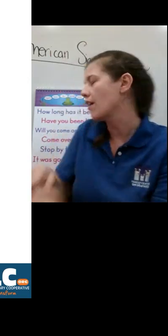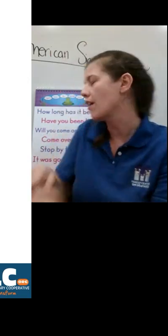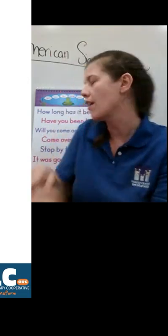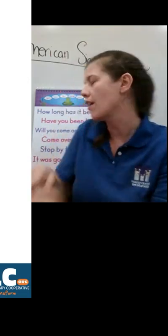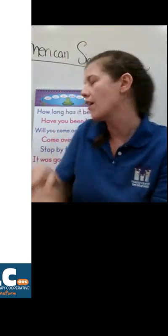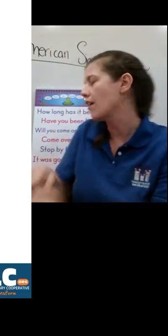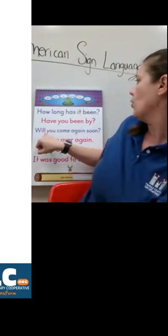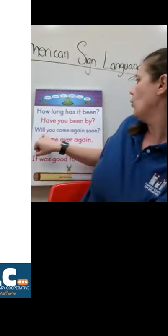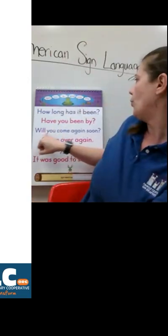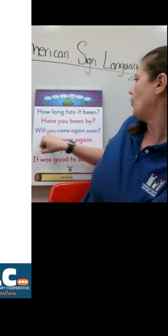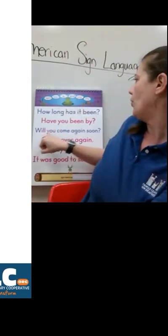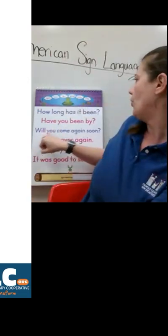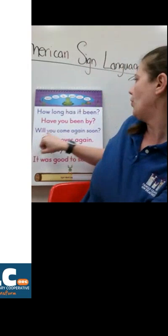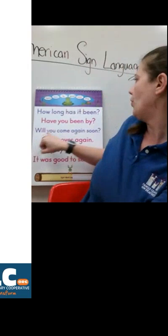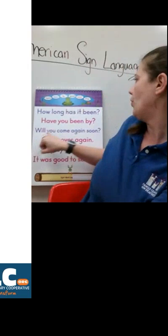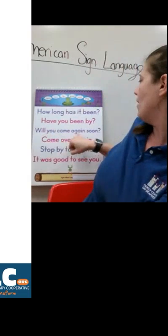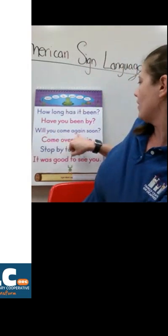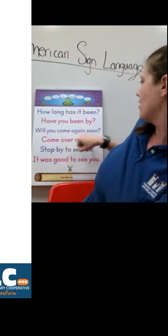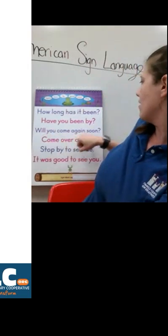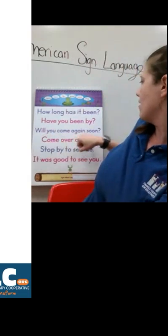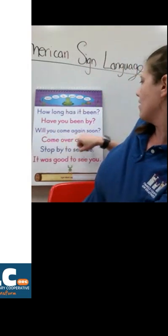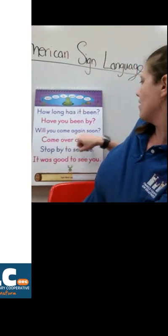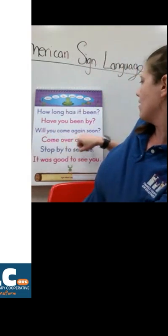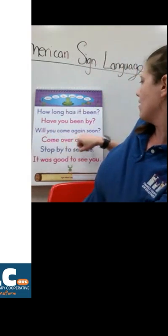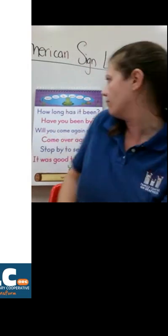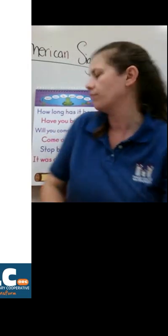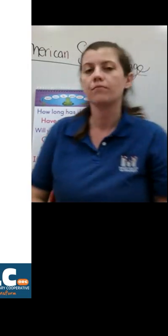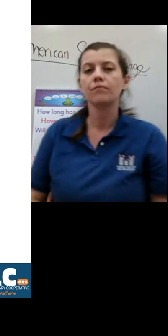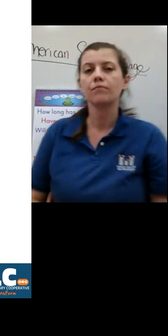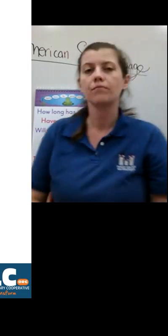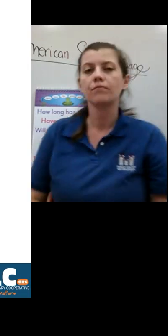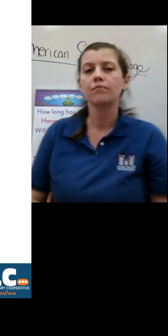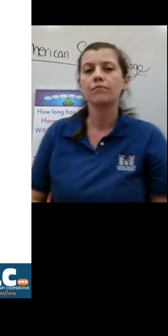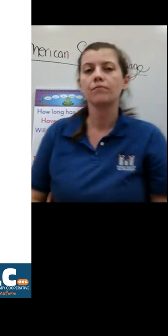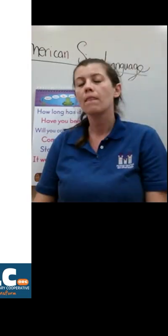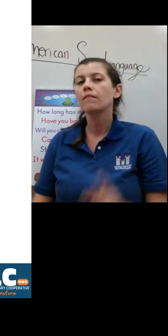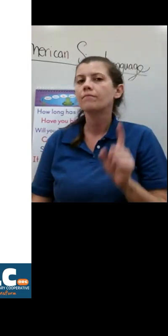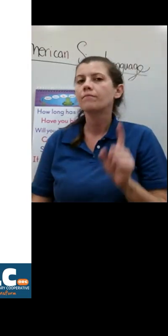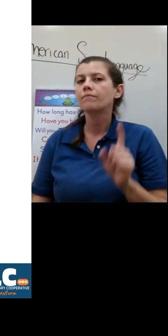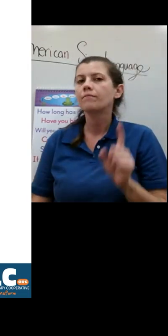Let's do it together, okay? Will you come again soon?